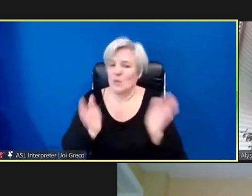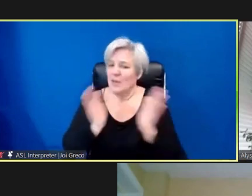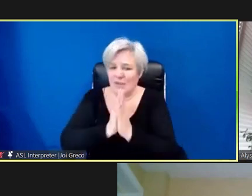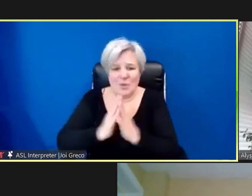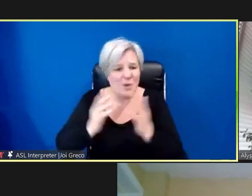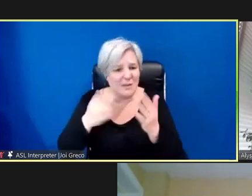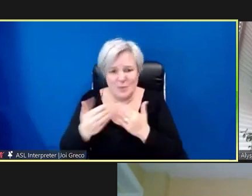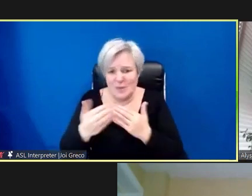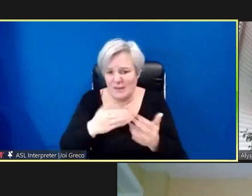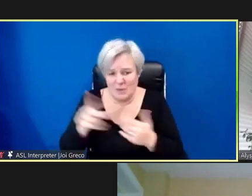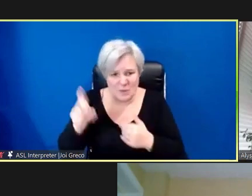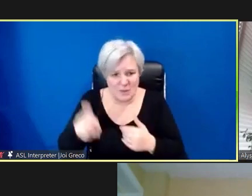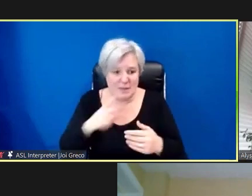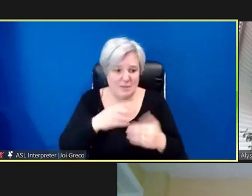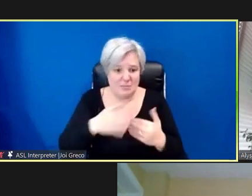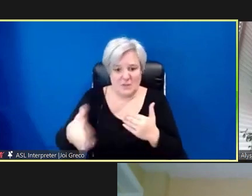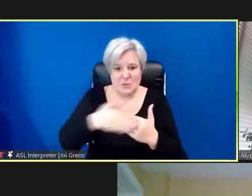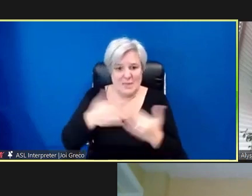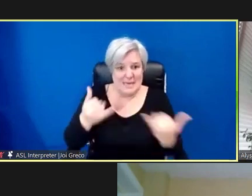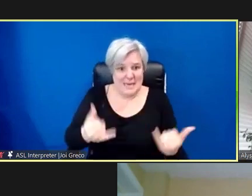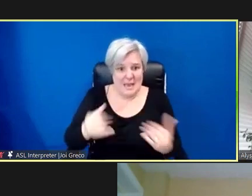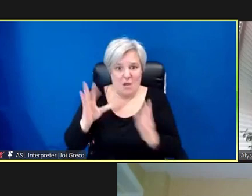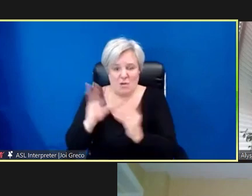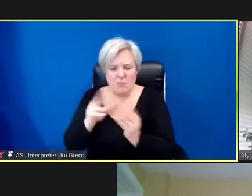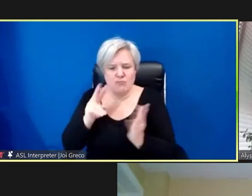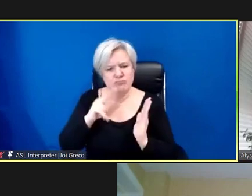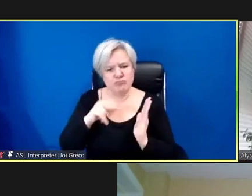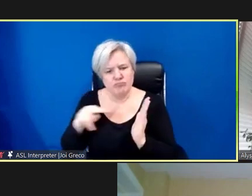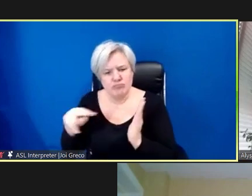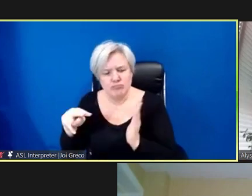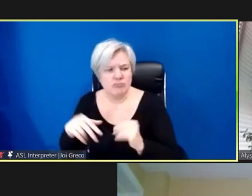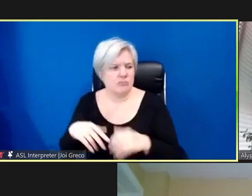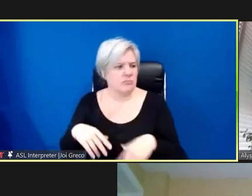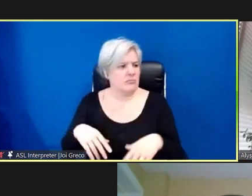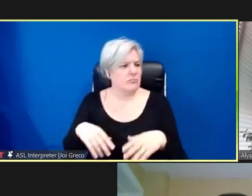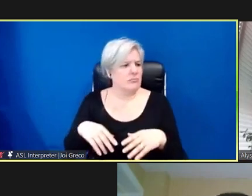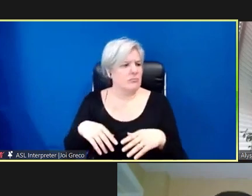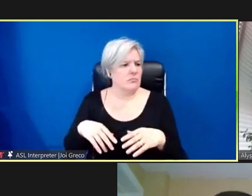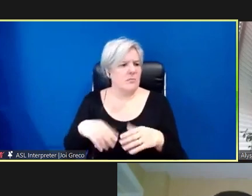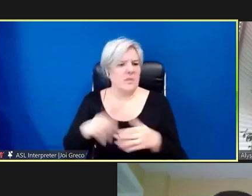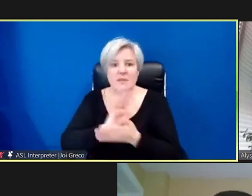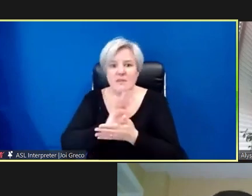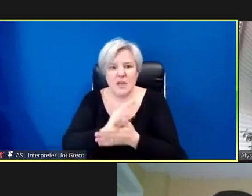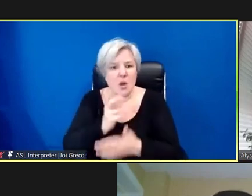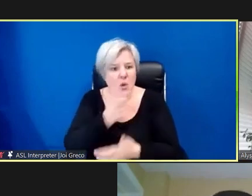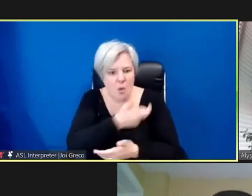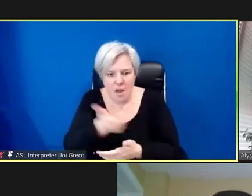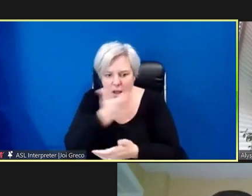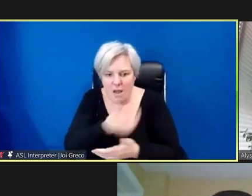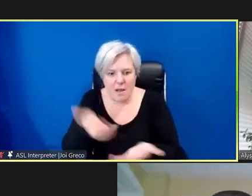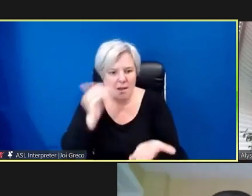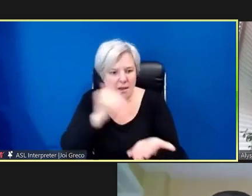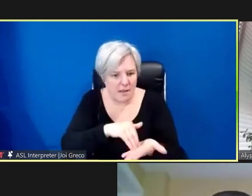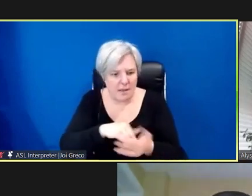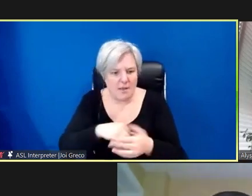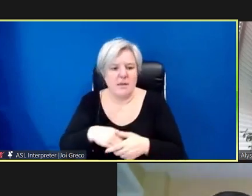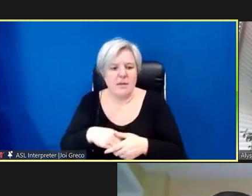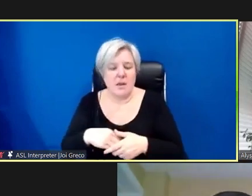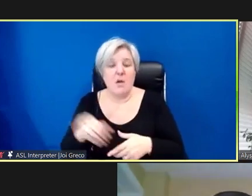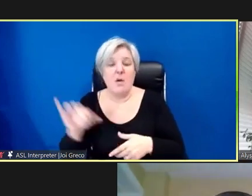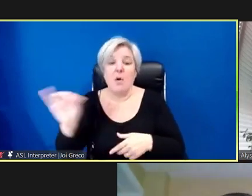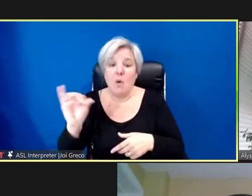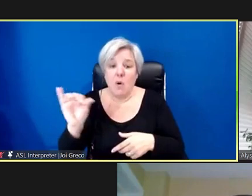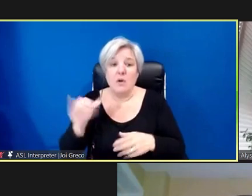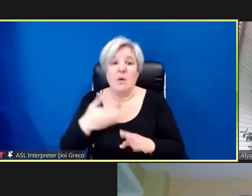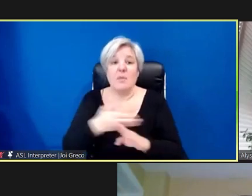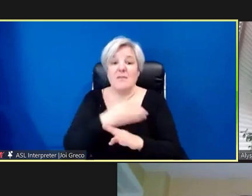request. Between now and the conference, you could read through that and you could review the video that you all watched today. Also,